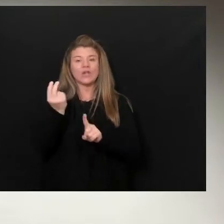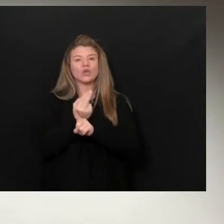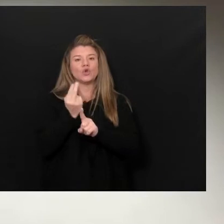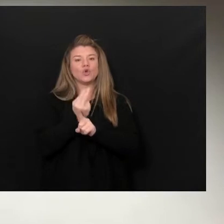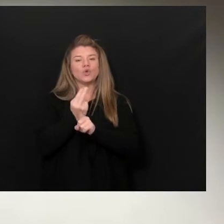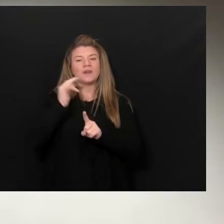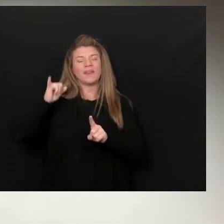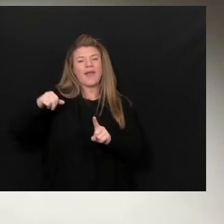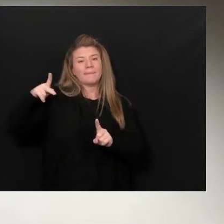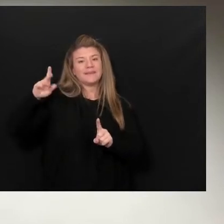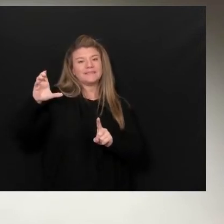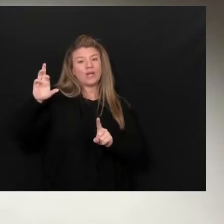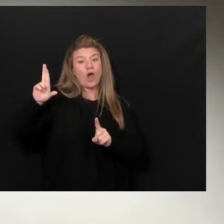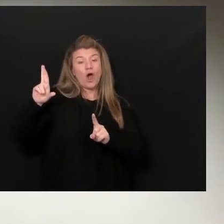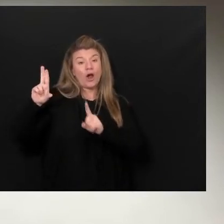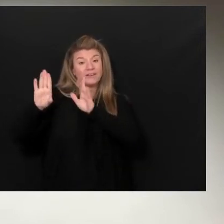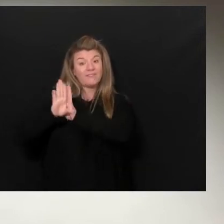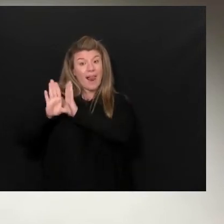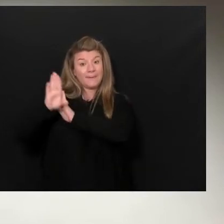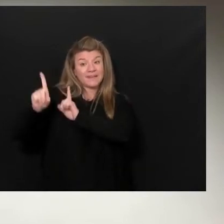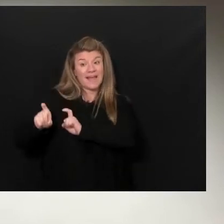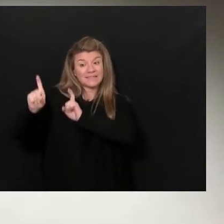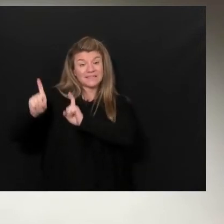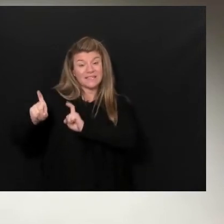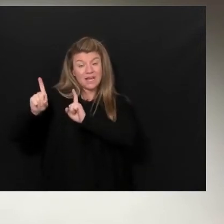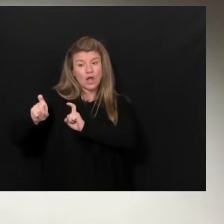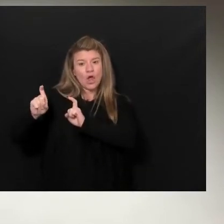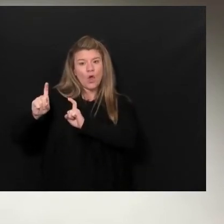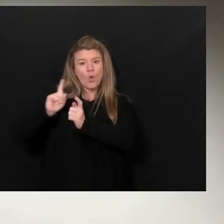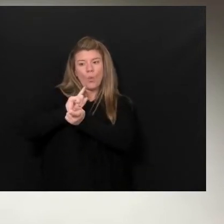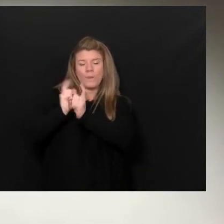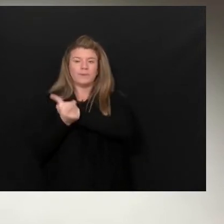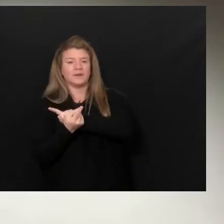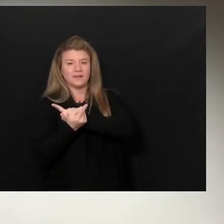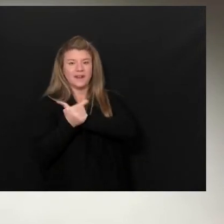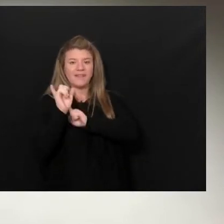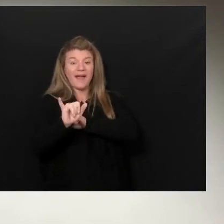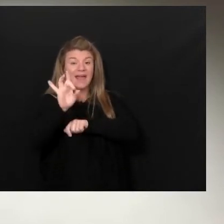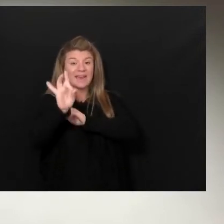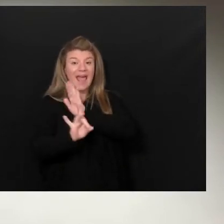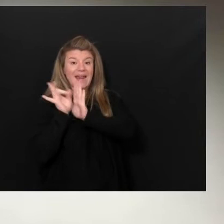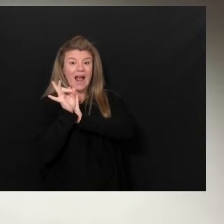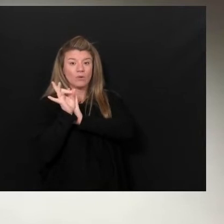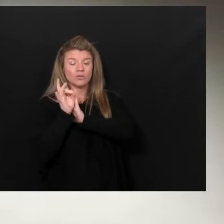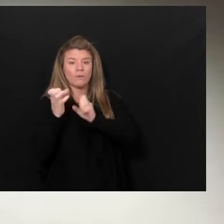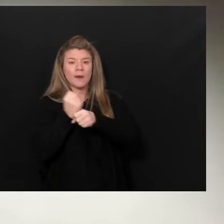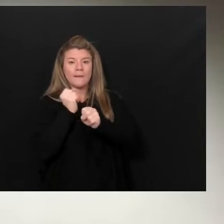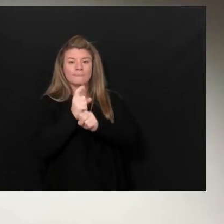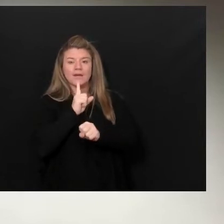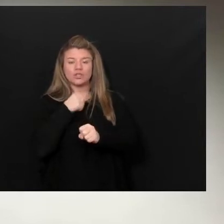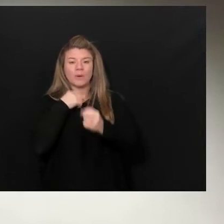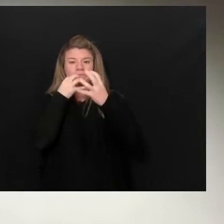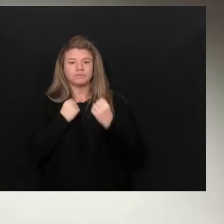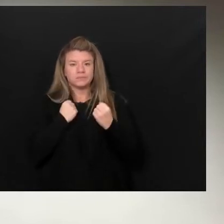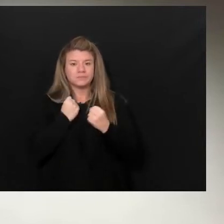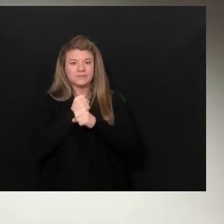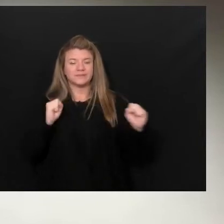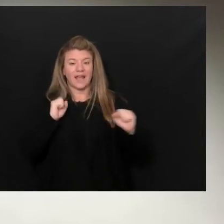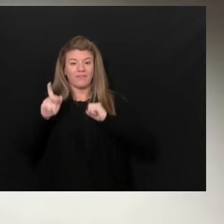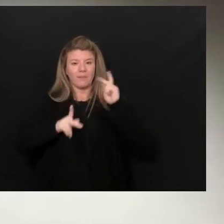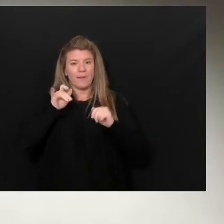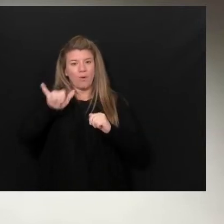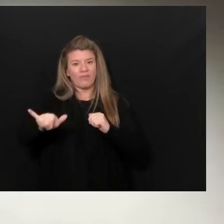test that we developed and turned that test within 8 hours to make sure that we were protecting the residents at that state